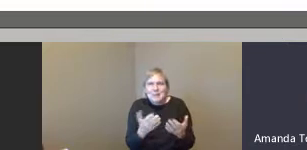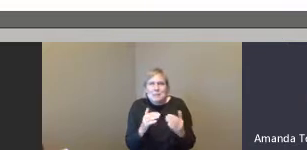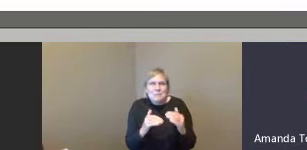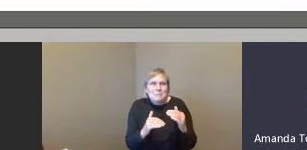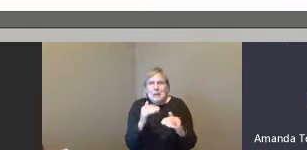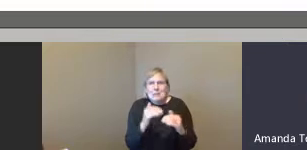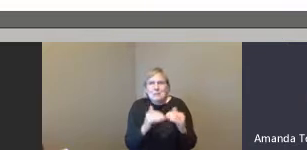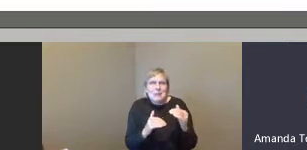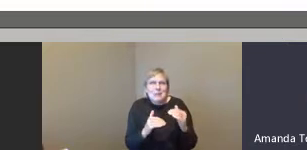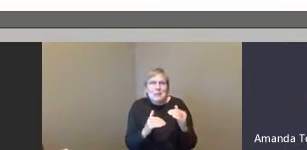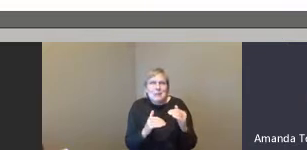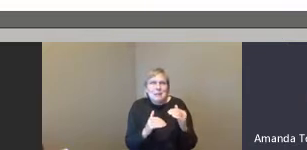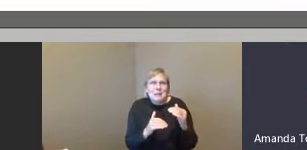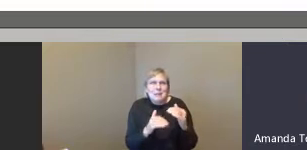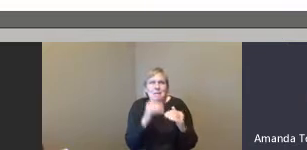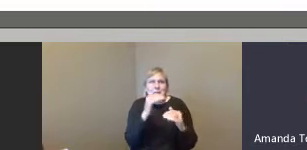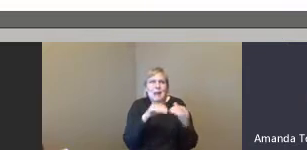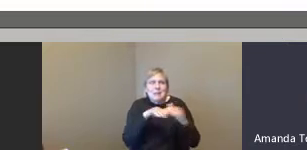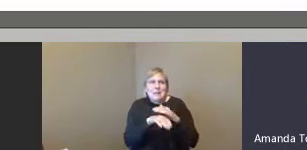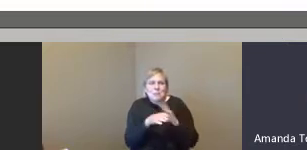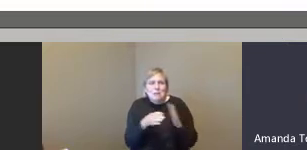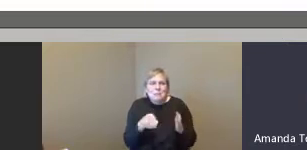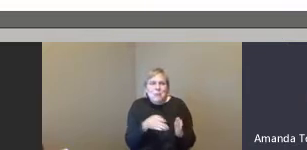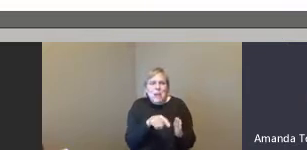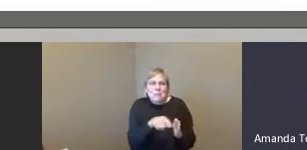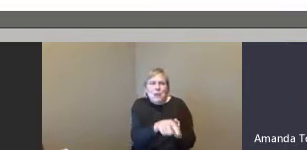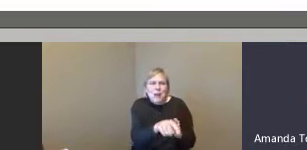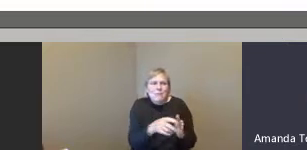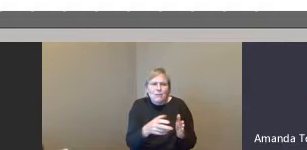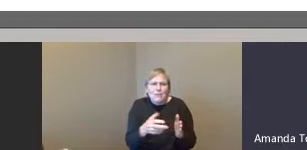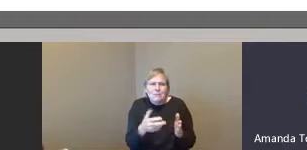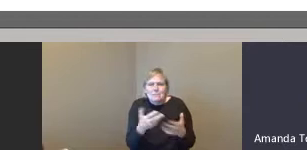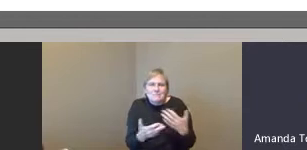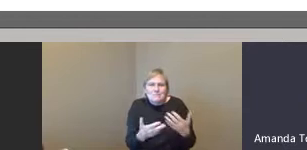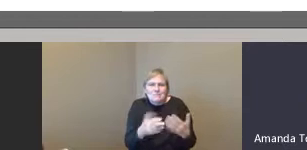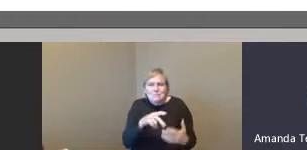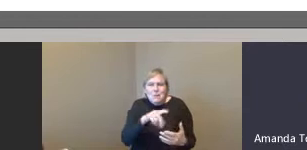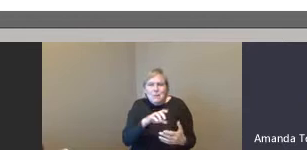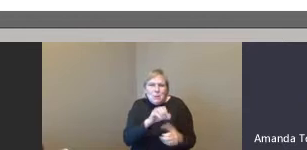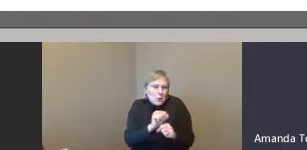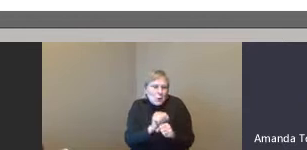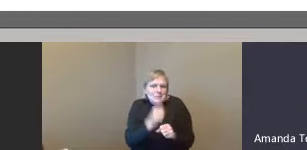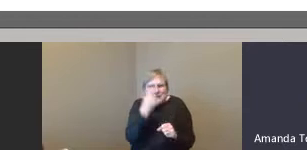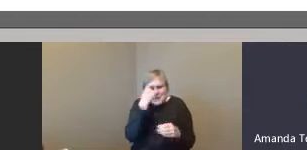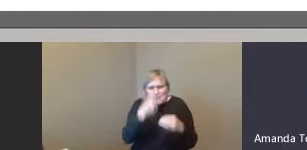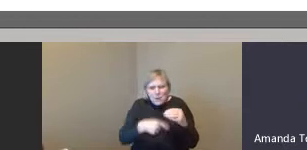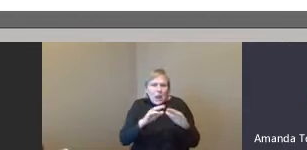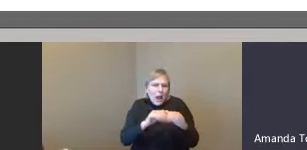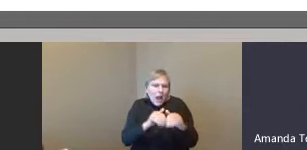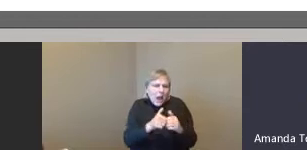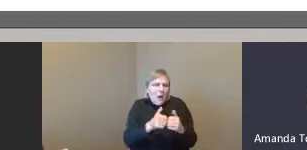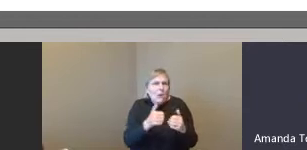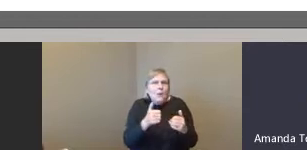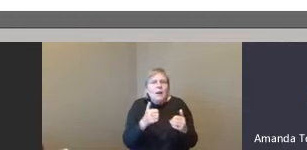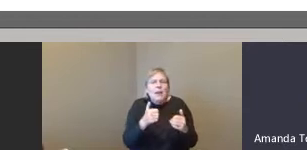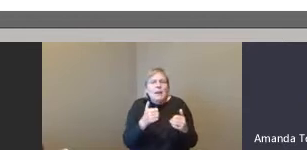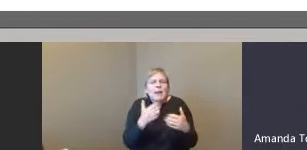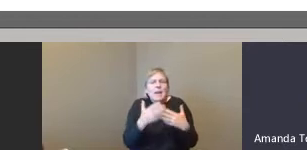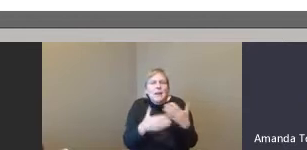building construction and accessible path of travel with public works, they're thinking about how